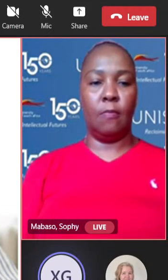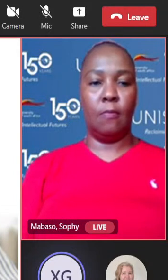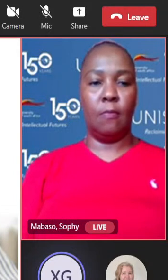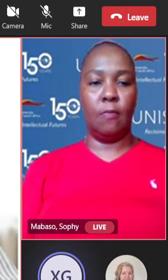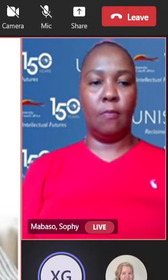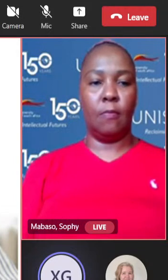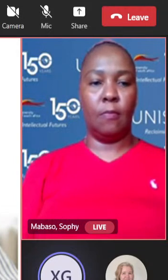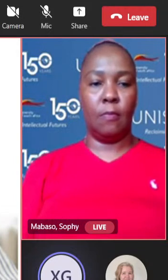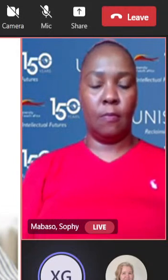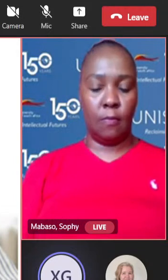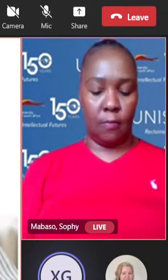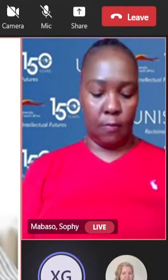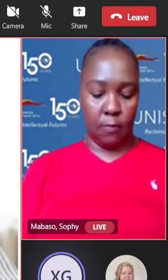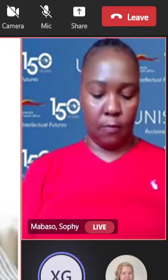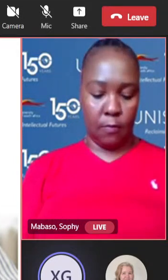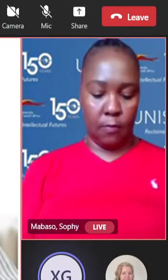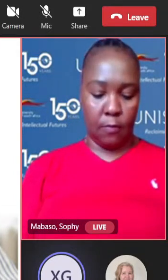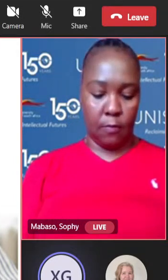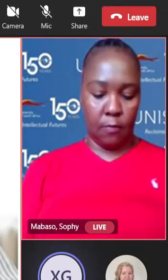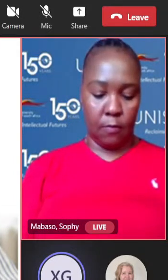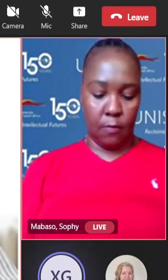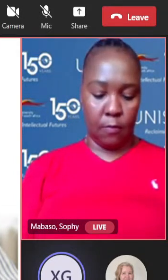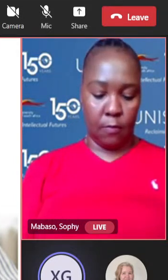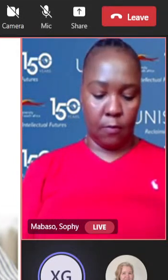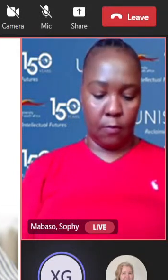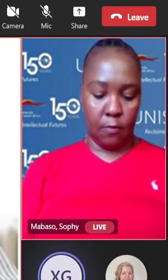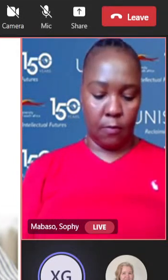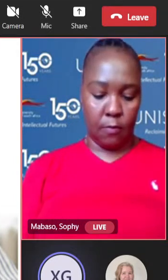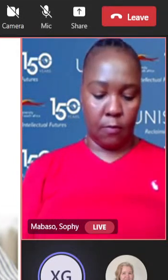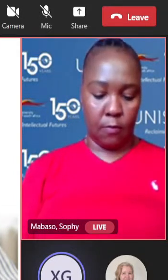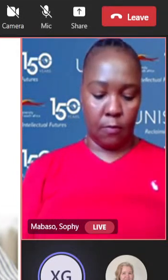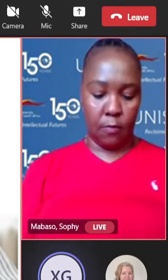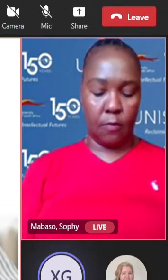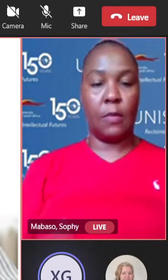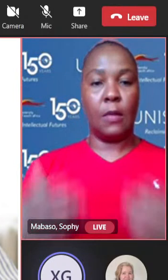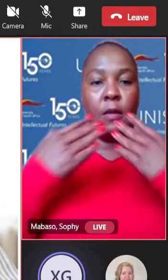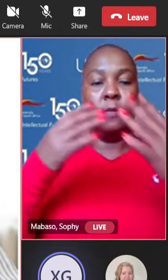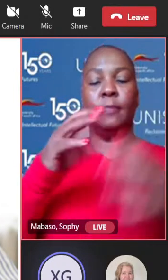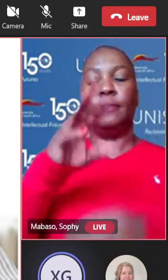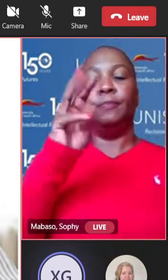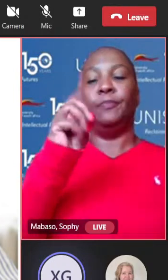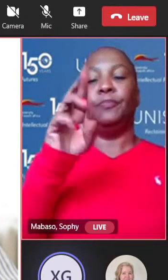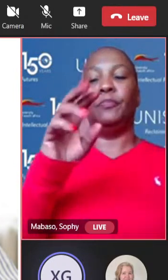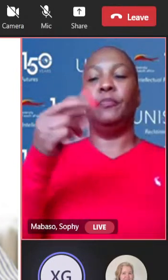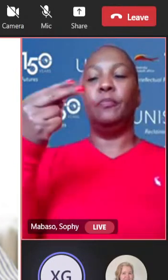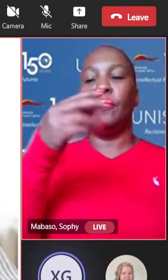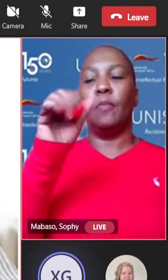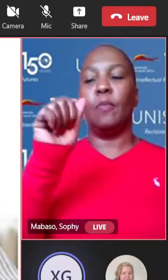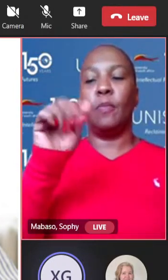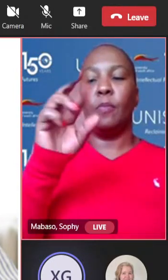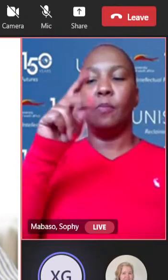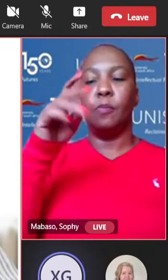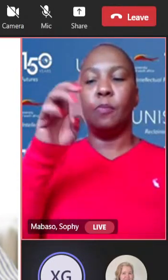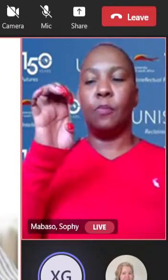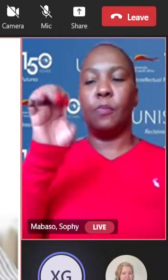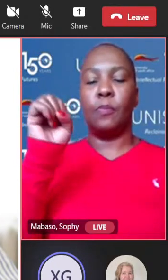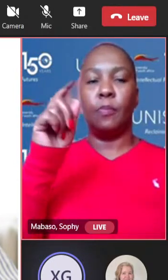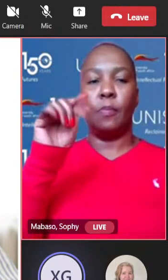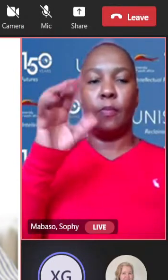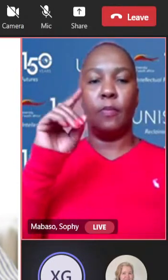yeah, Mr. Hapasat was speaking about the Unisa Learning Management System,